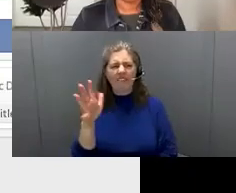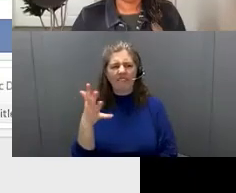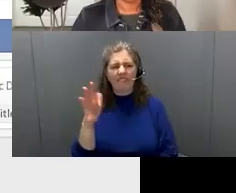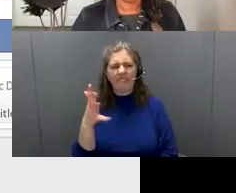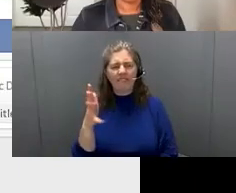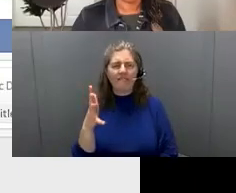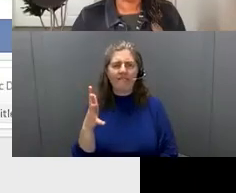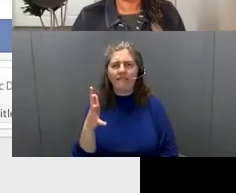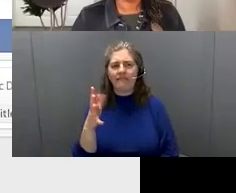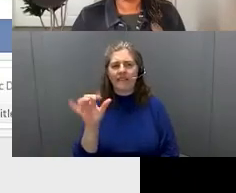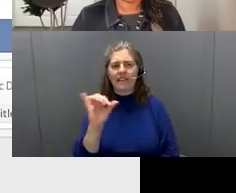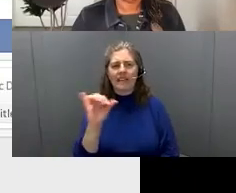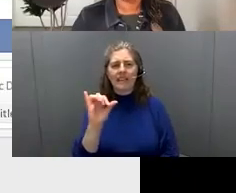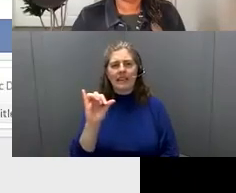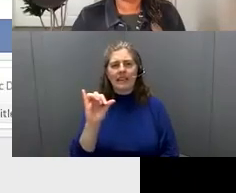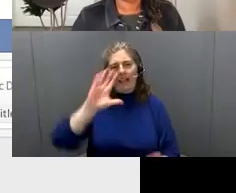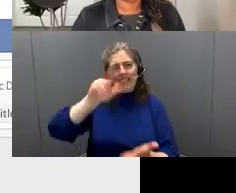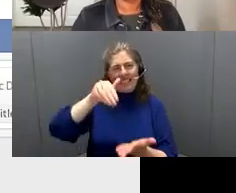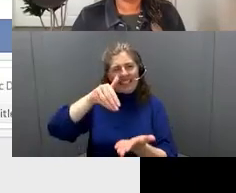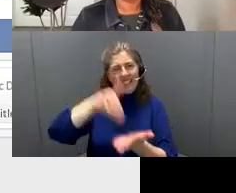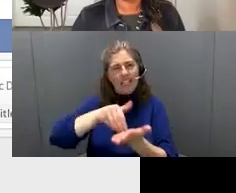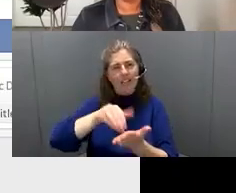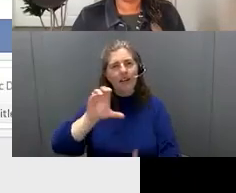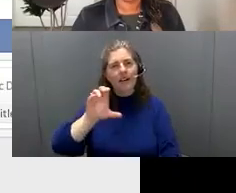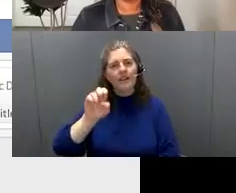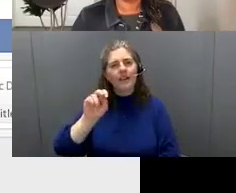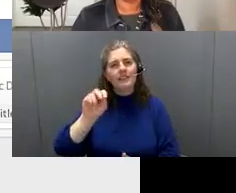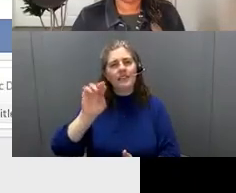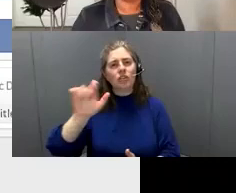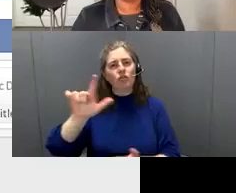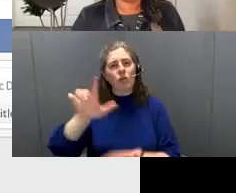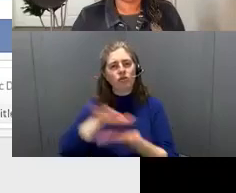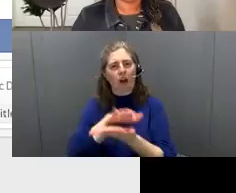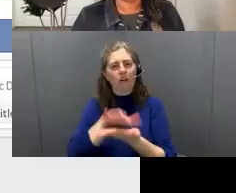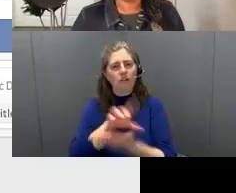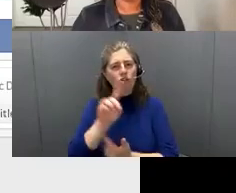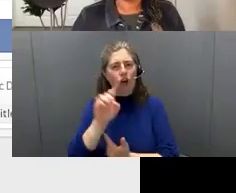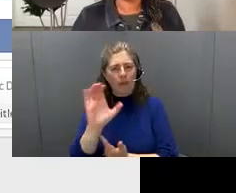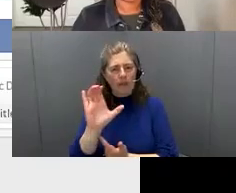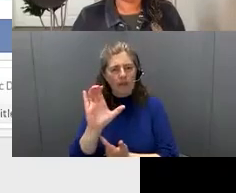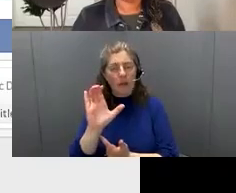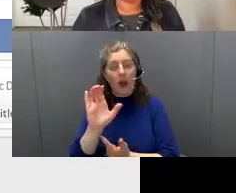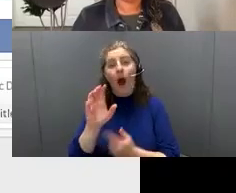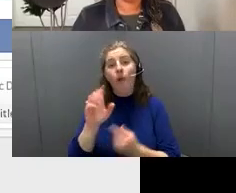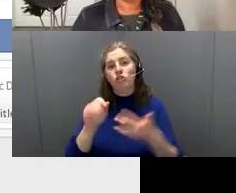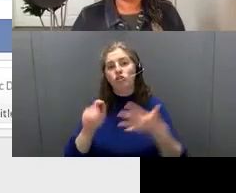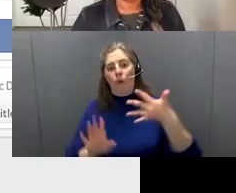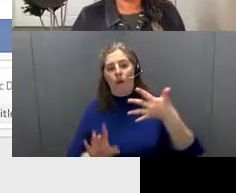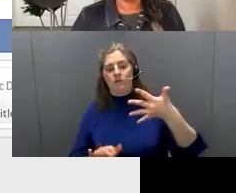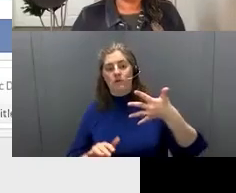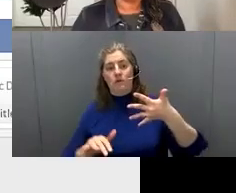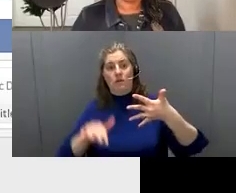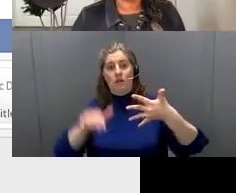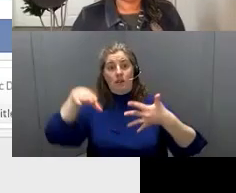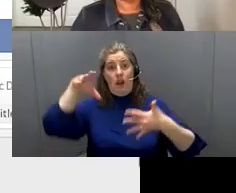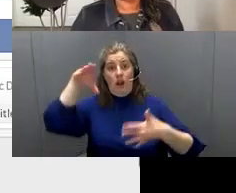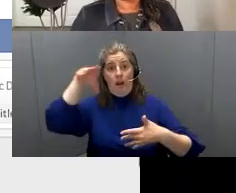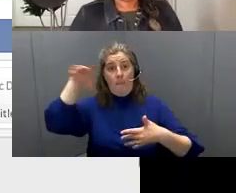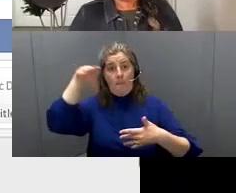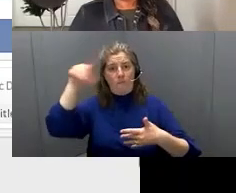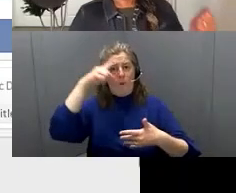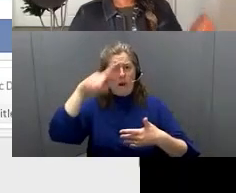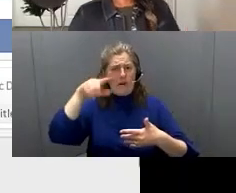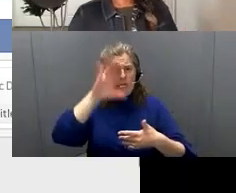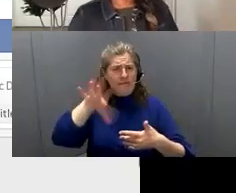I want to call it like the central document. And I'm just scrolling up to the top of my central document for one of my